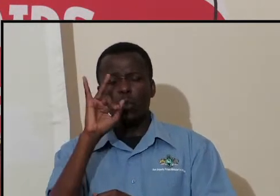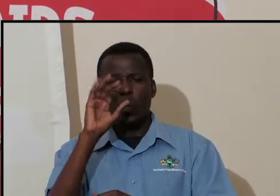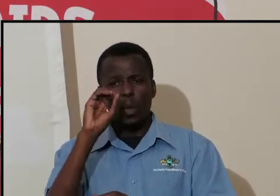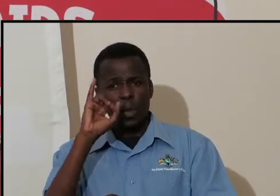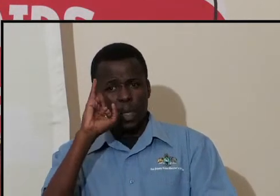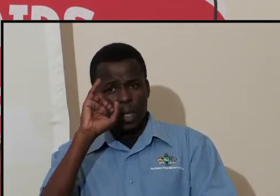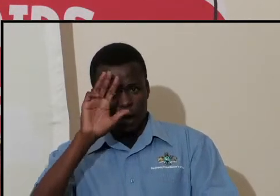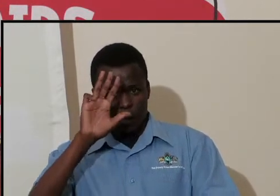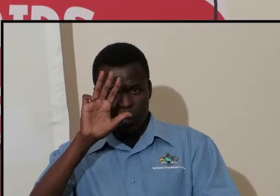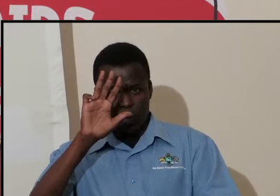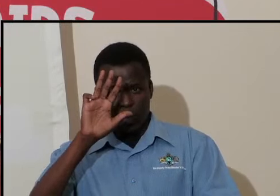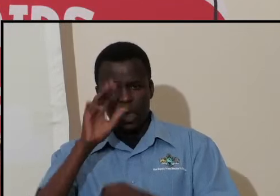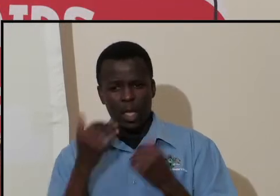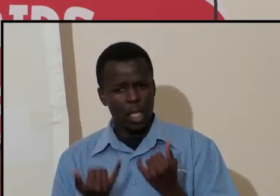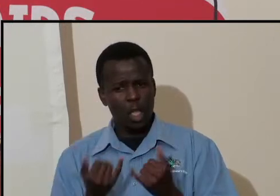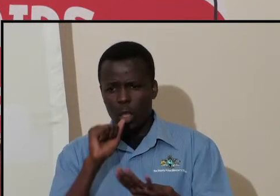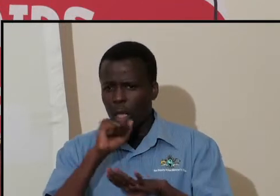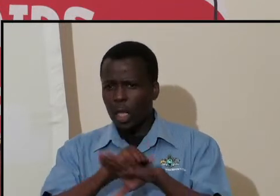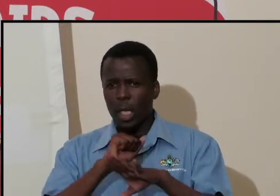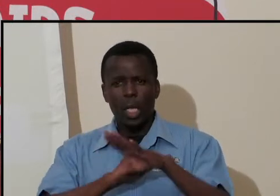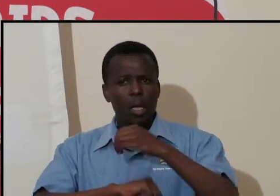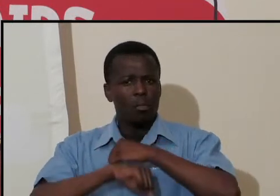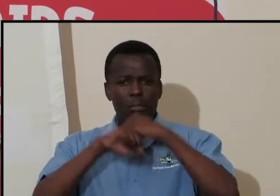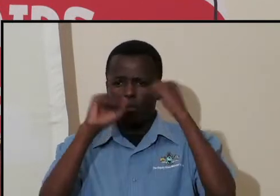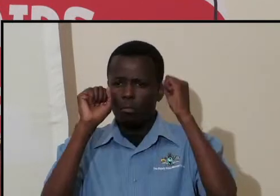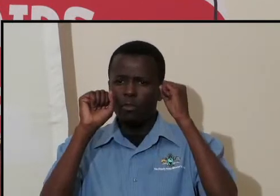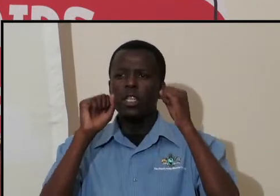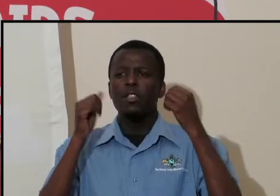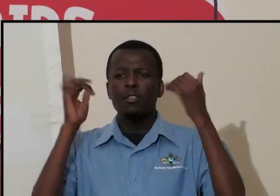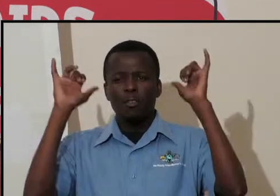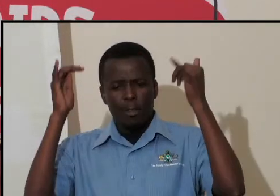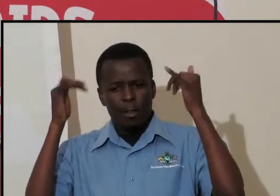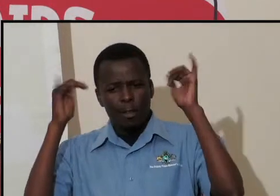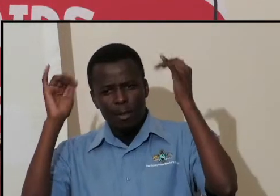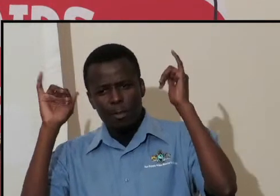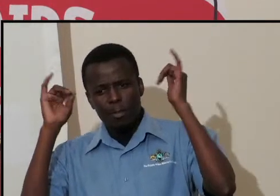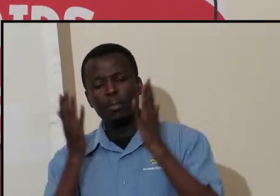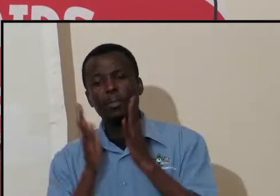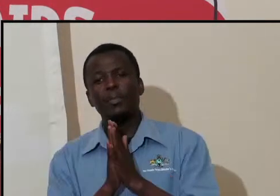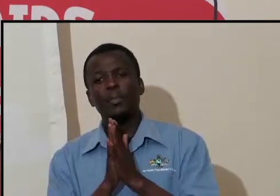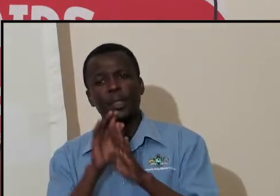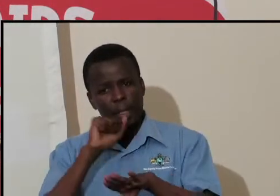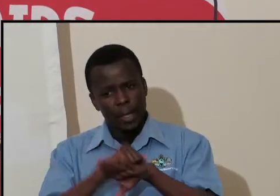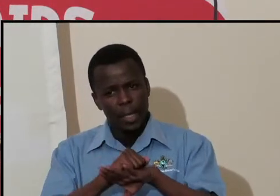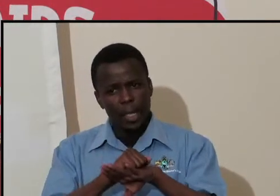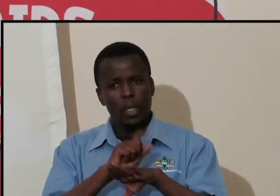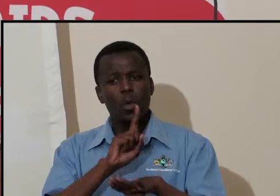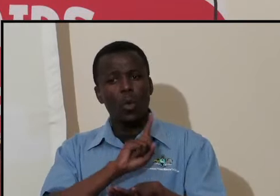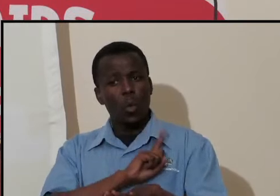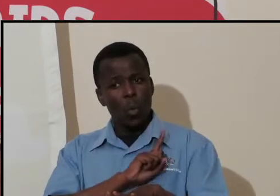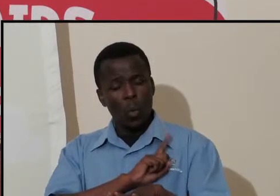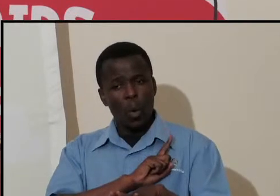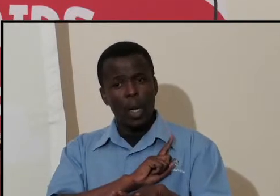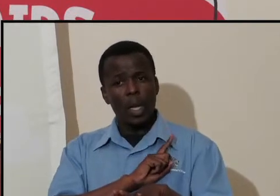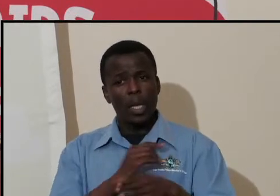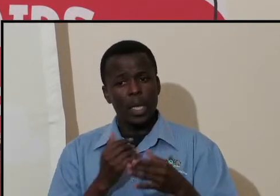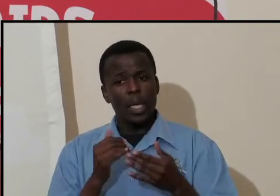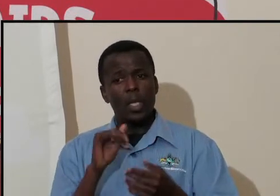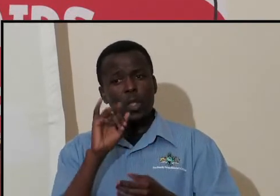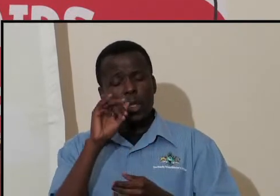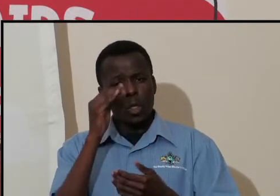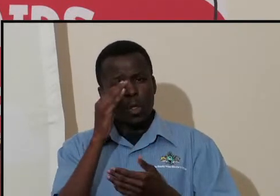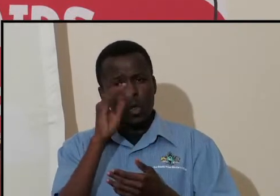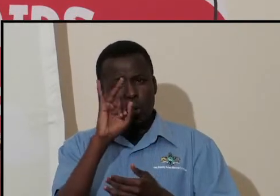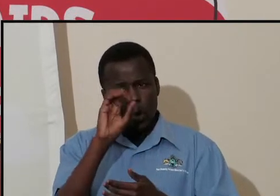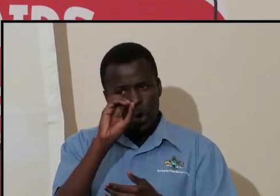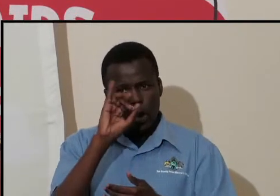can celebrate that we have sustained these impressive results through the end of 2020.